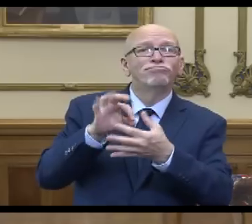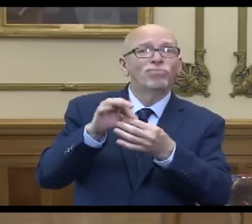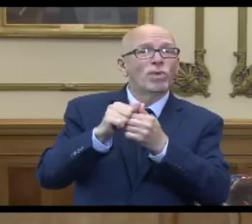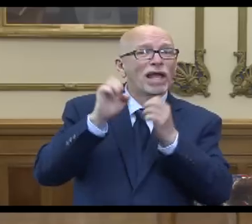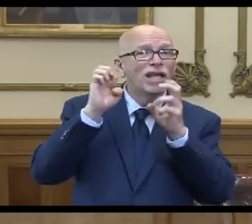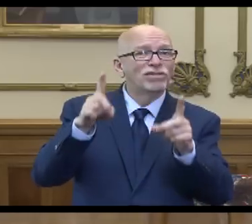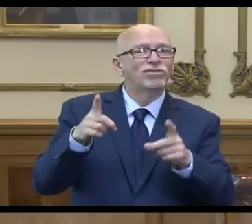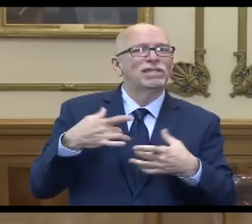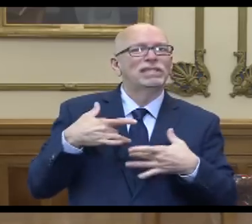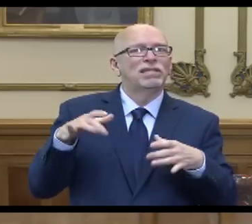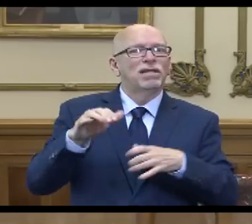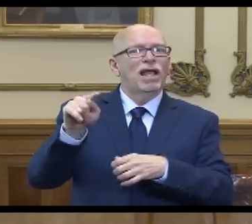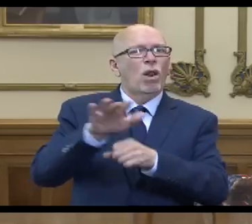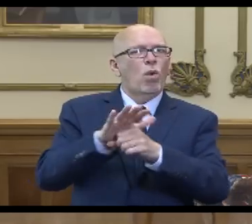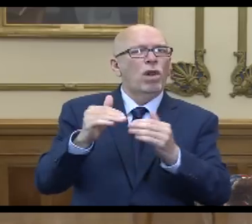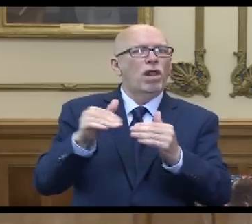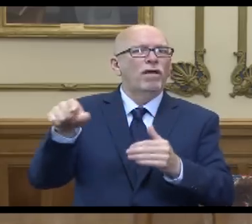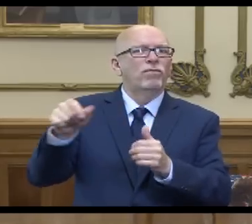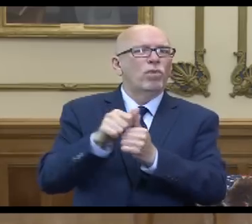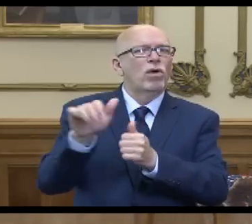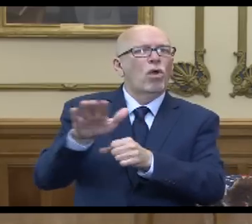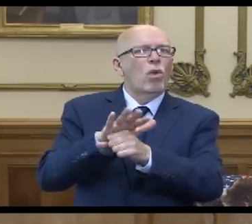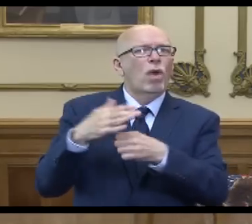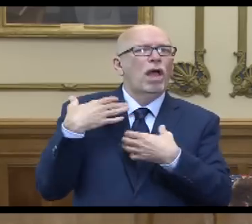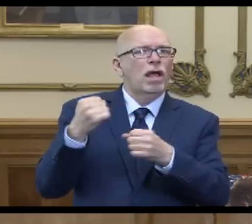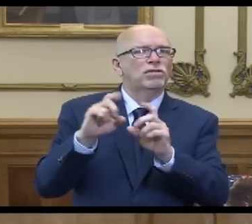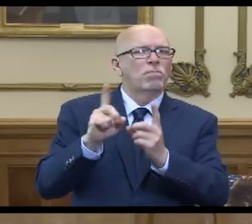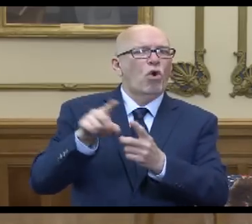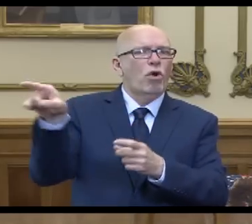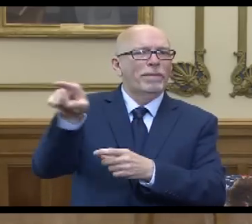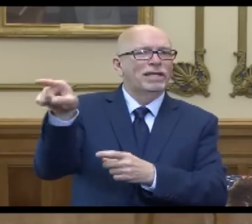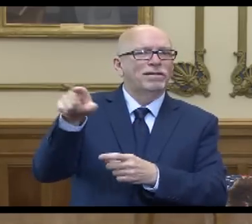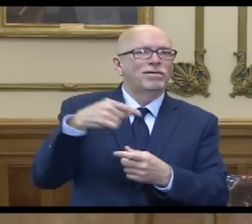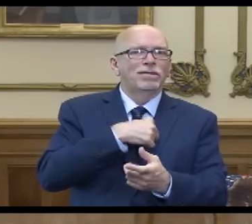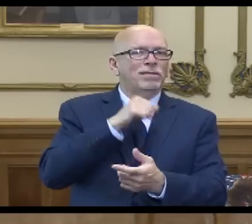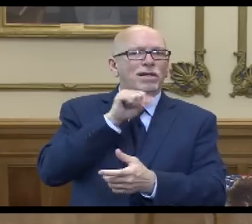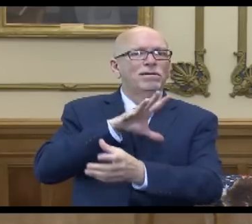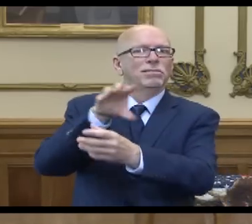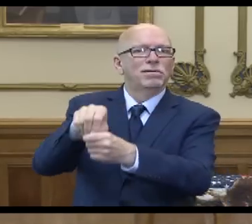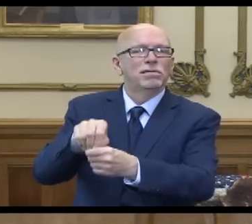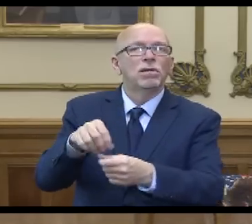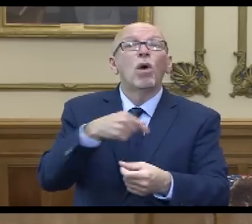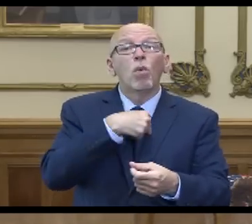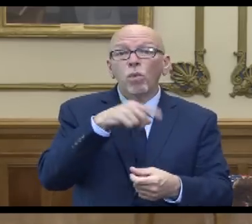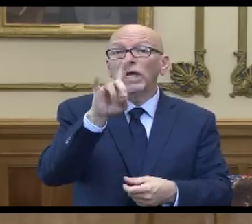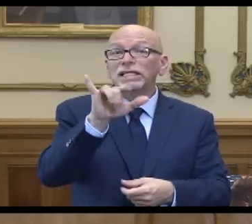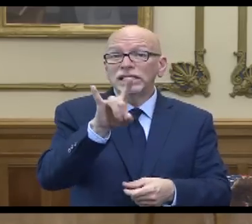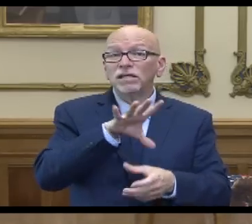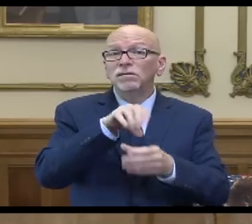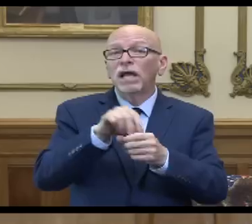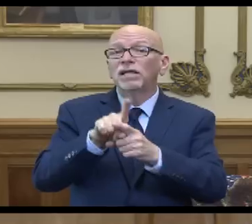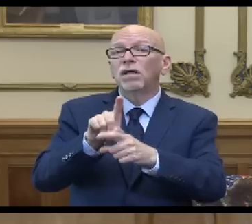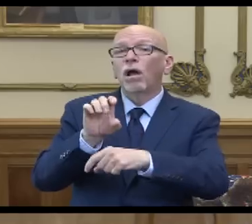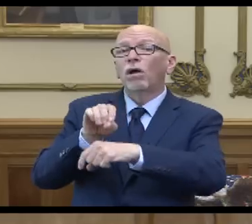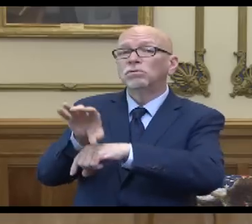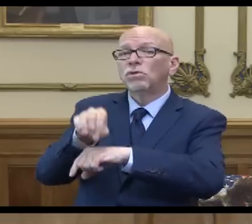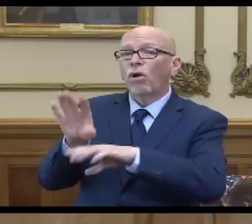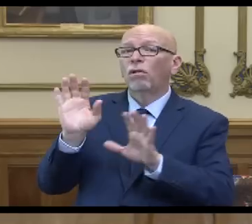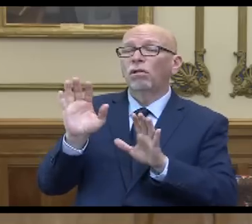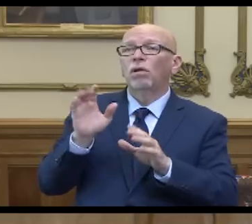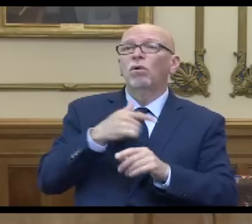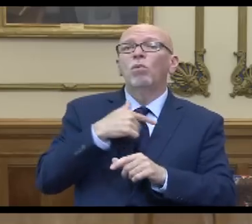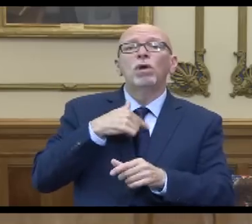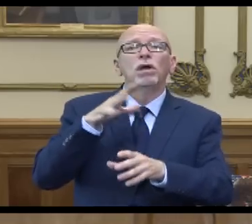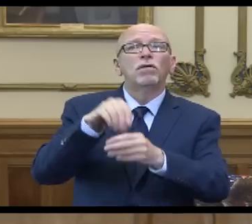education is done at the local level with the local health department engaging. We have been engaged as a consultant. We have been engaged